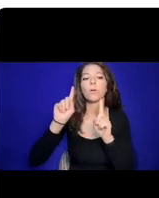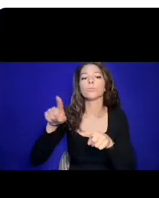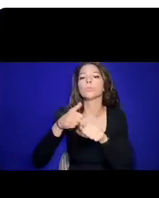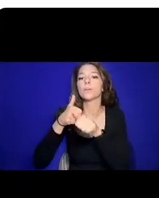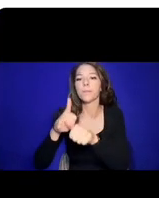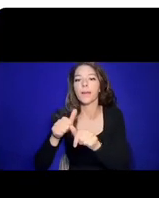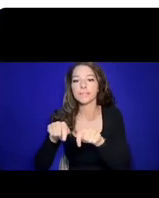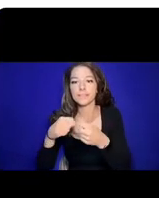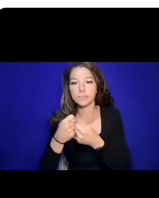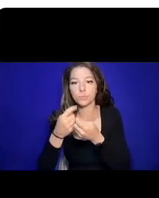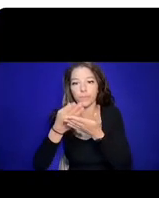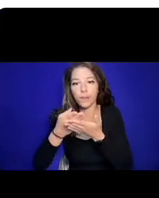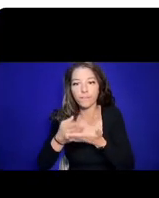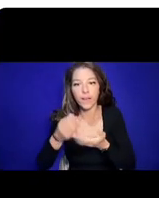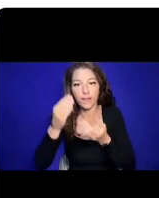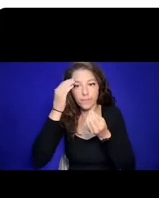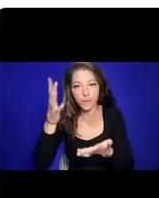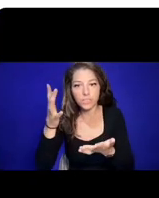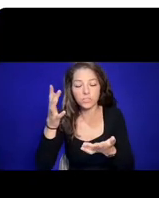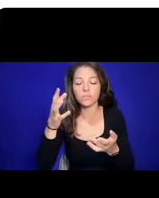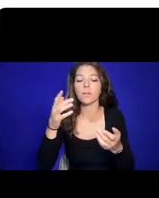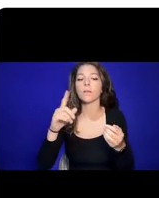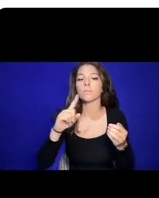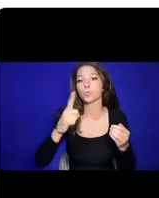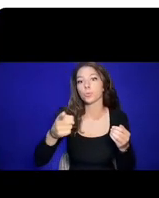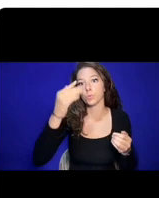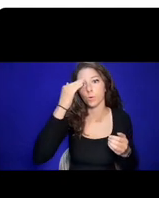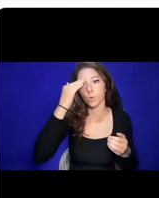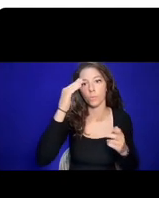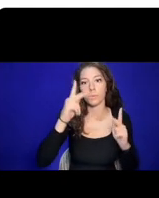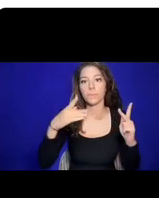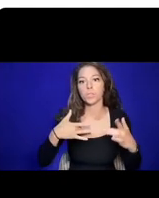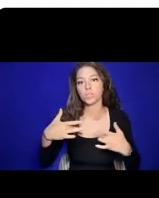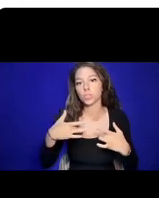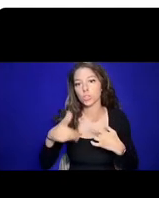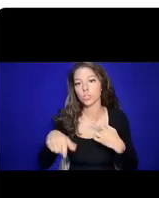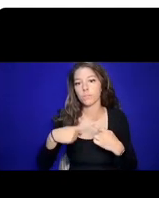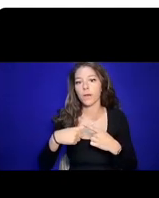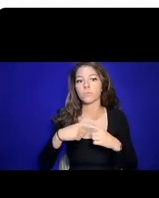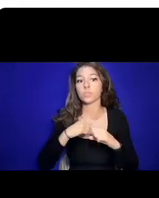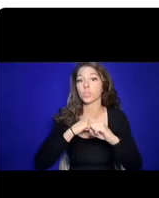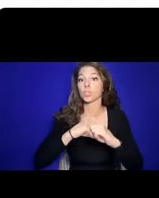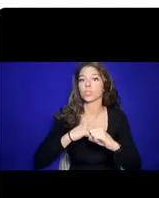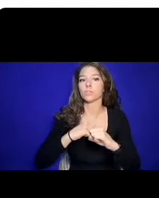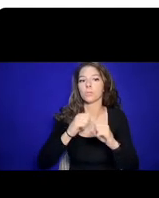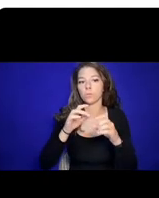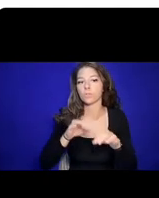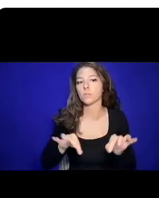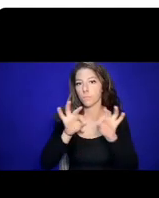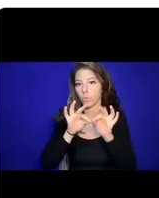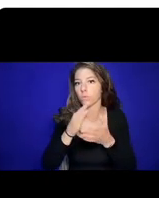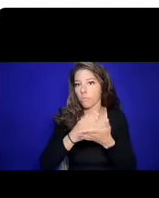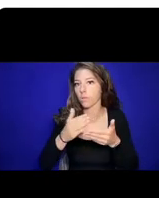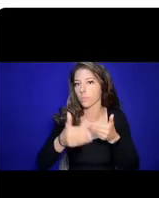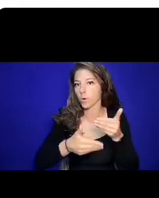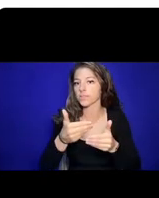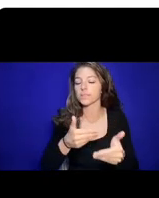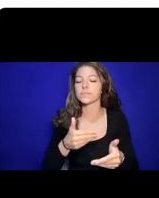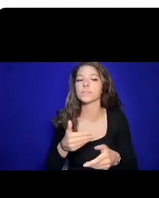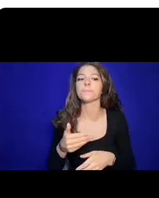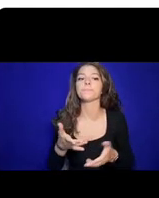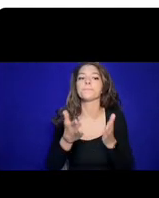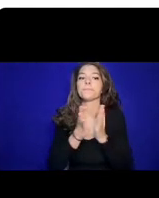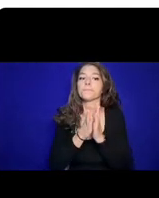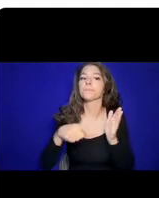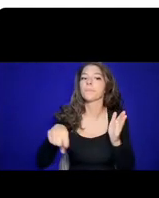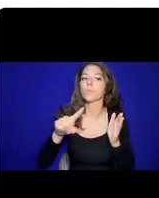all the information. And as you can imagine, people are concerned about security, so this is an important part of the process. We ask